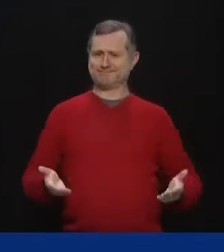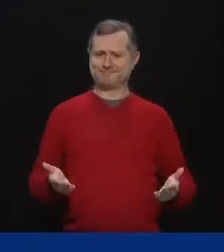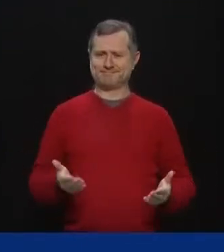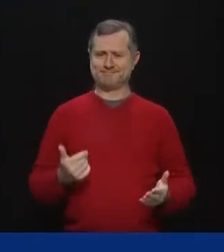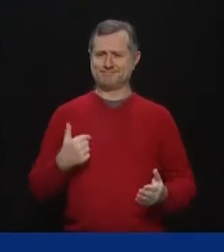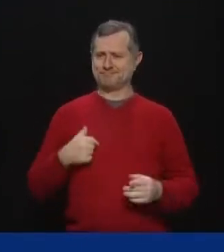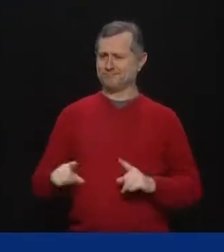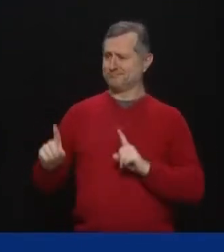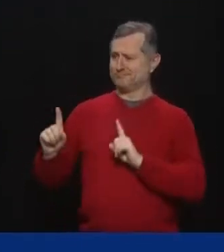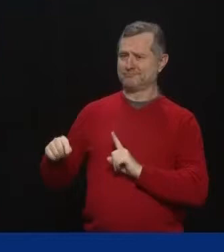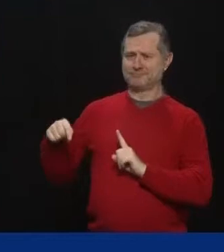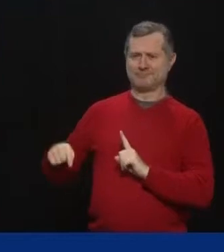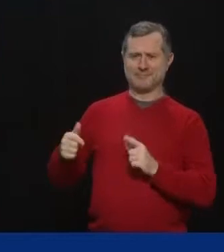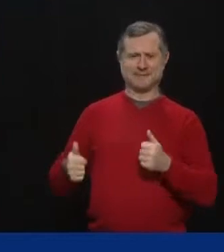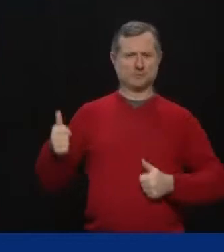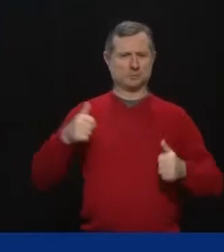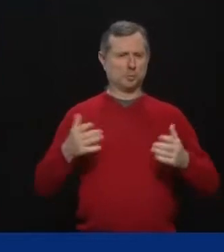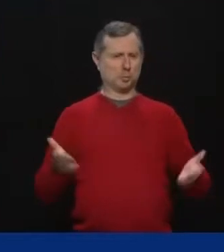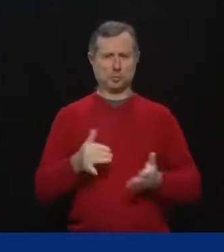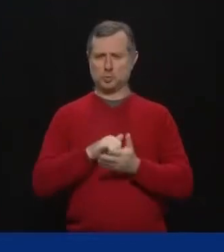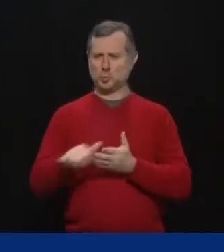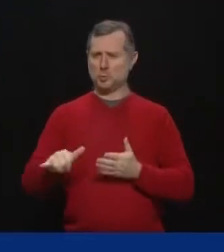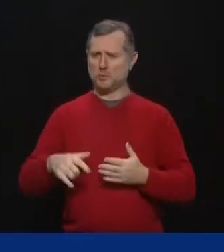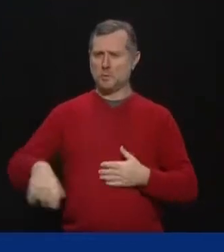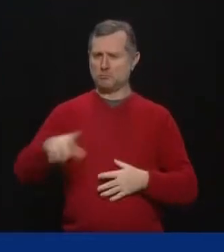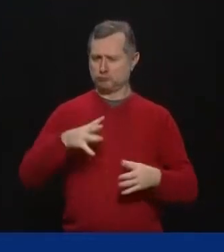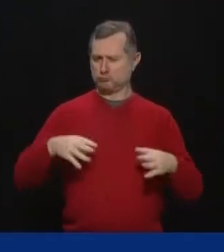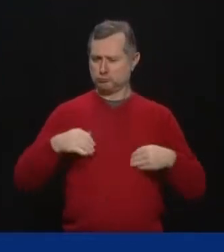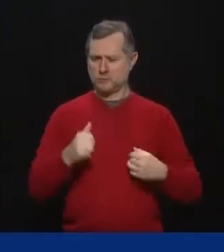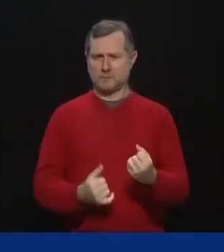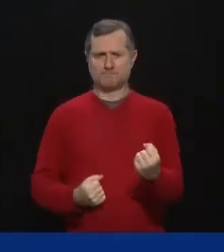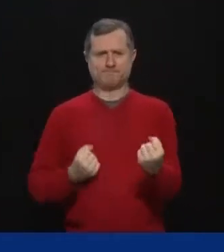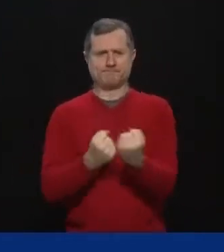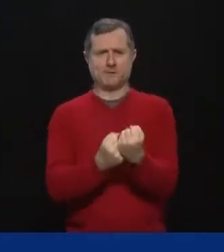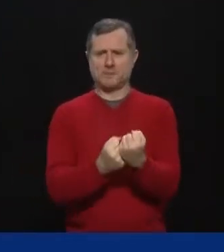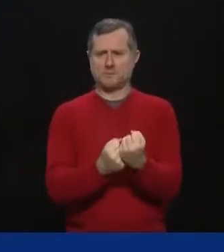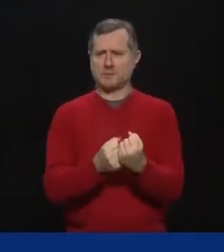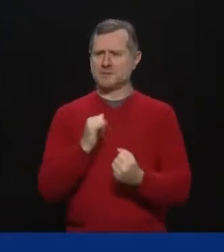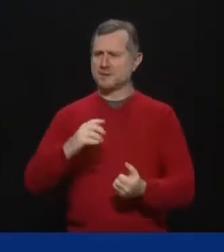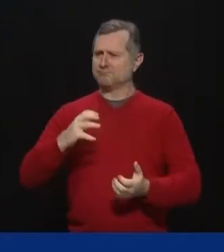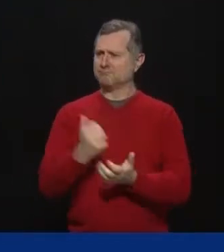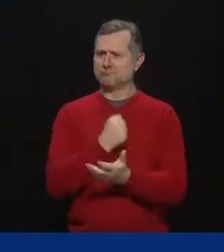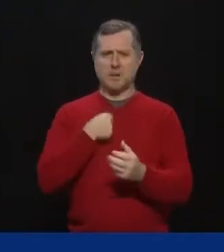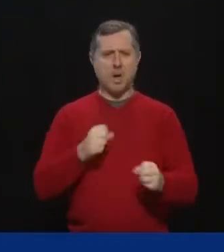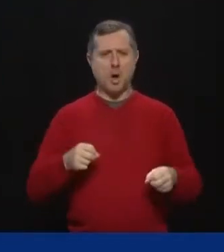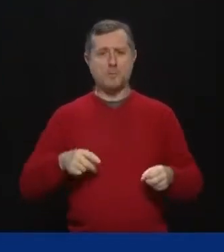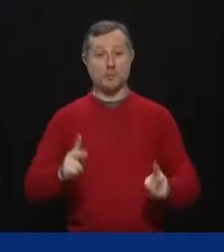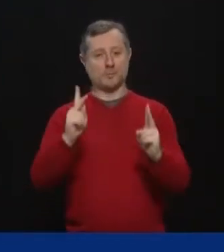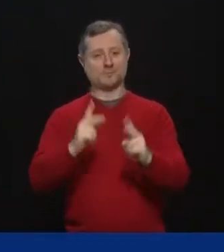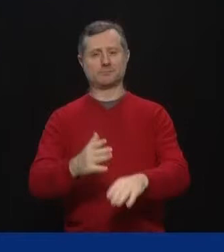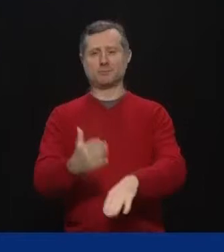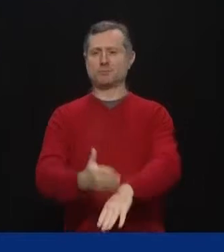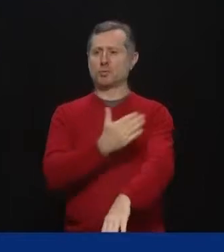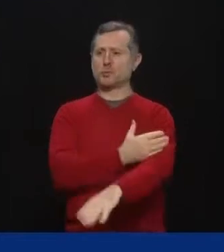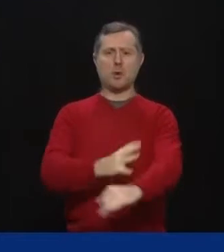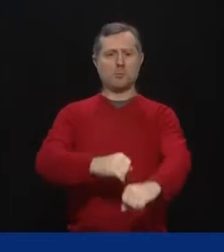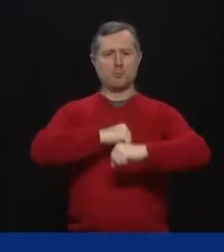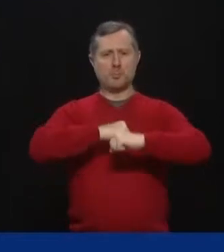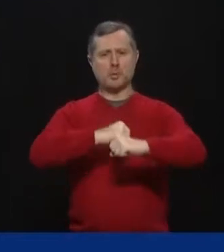alongside New York's elected leaders who have heard that call and are seizing the opportunity to strengthen our safeguards for reproductive health care.